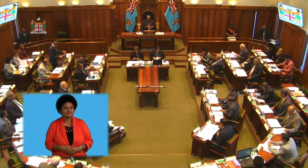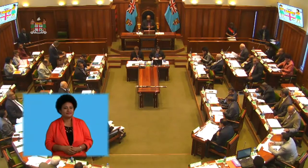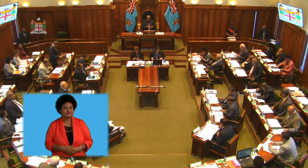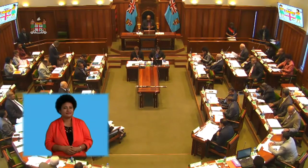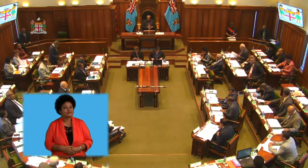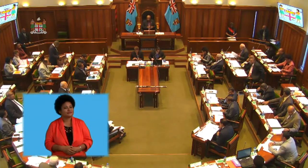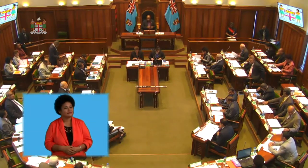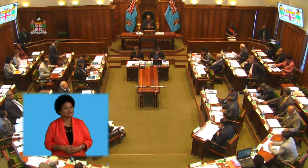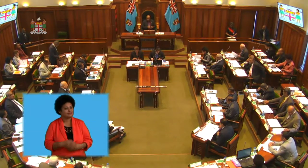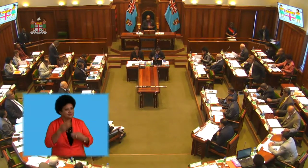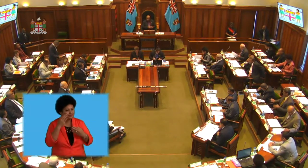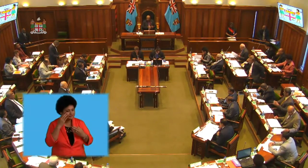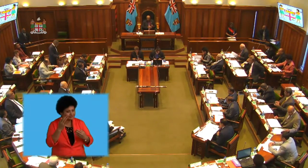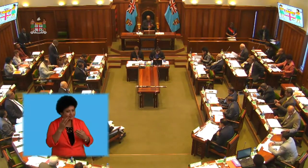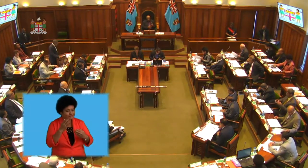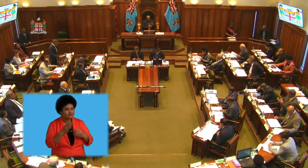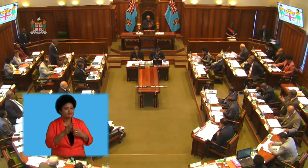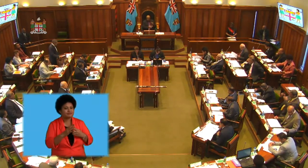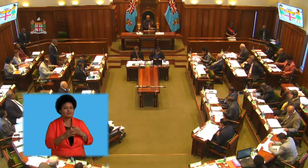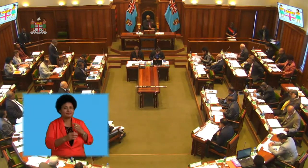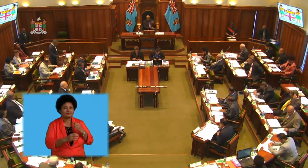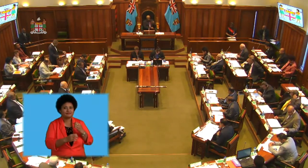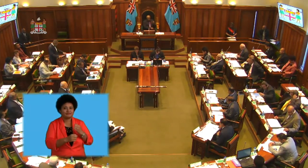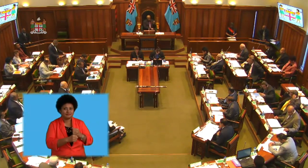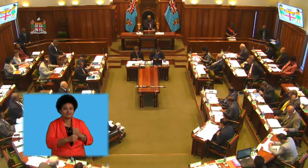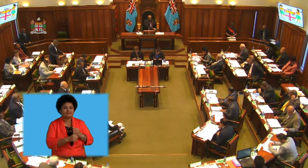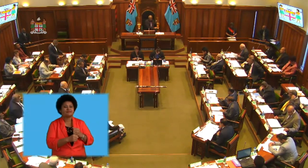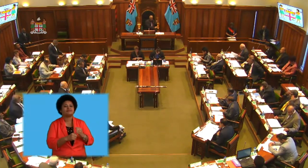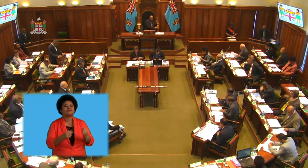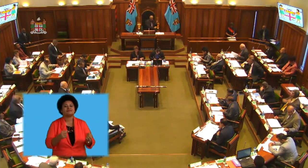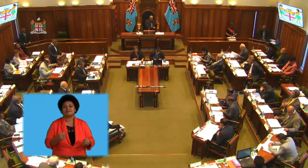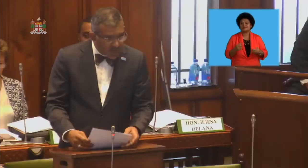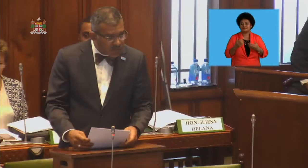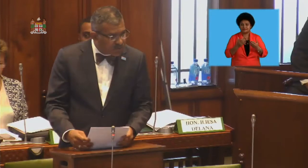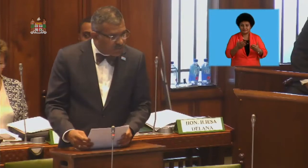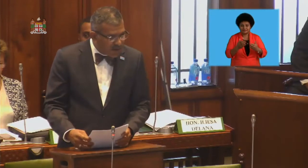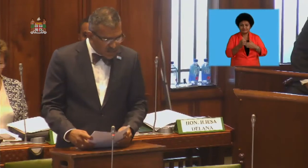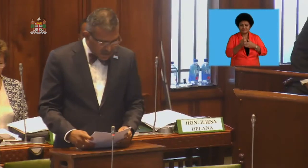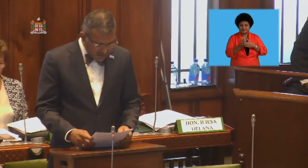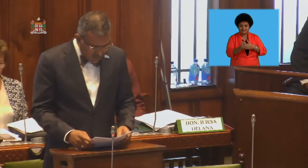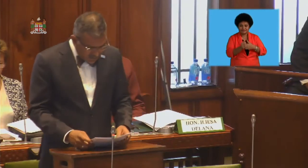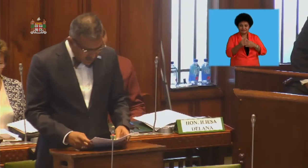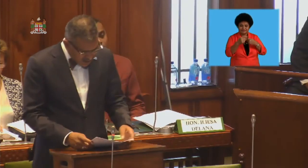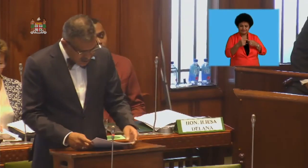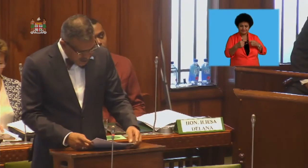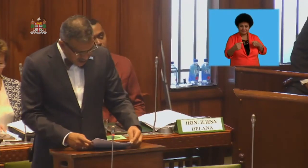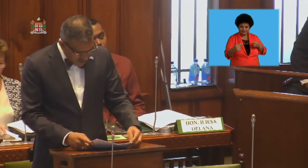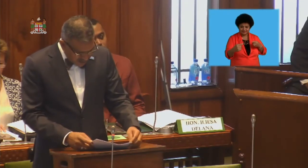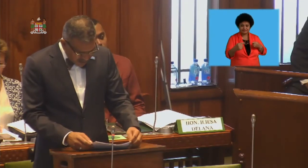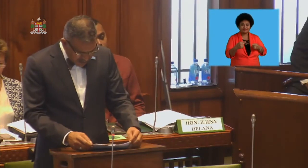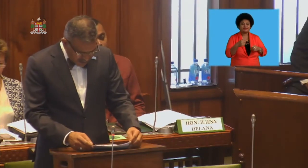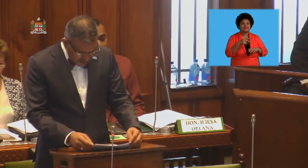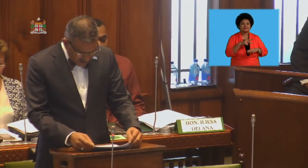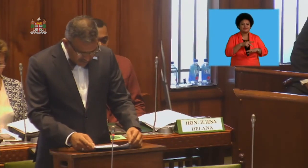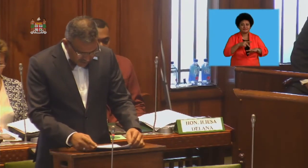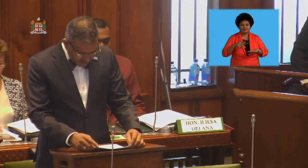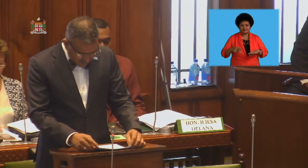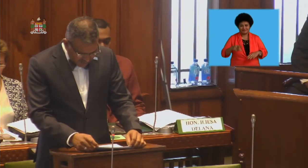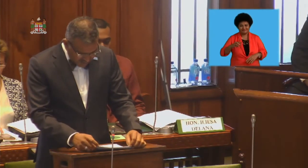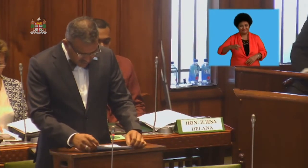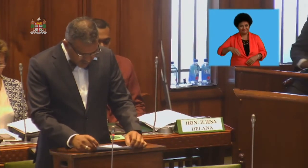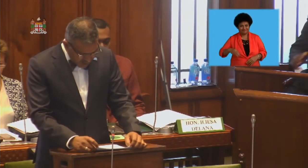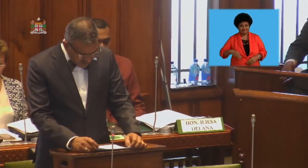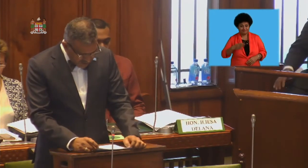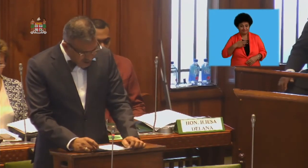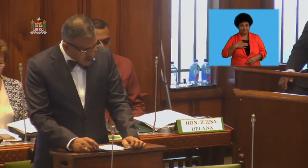the Honourable Acting Prime Minister, Honourable Ministers, Honourable Leader of Opposition, Honourable Members of Parliament, my ministerial statement is an update with